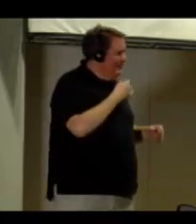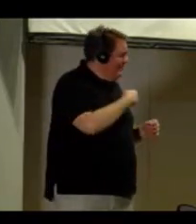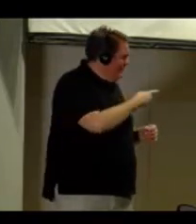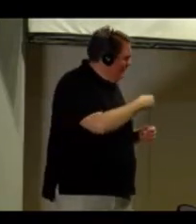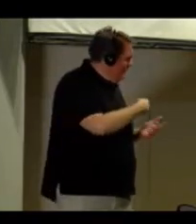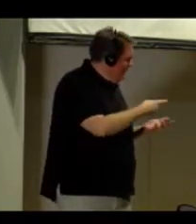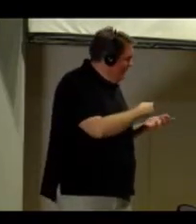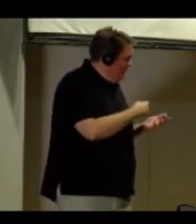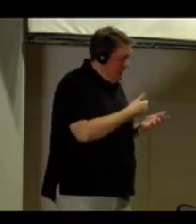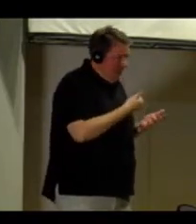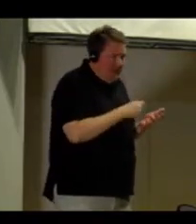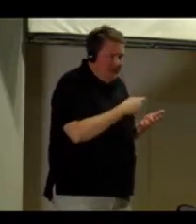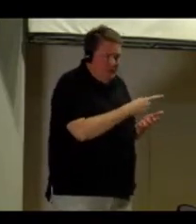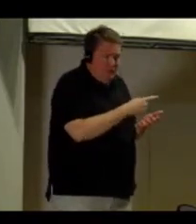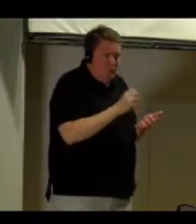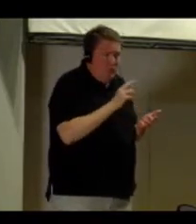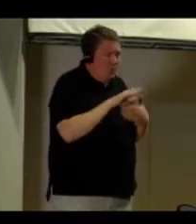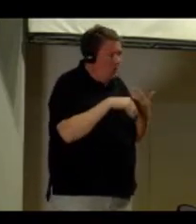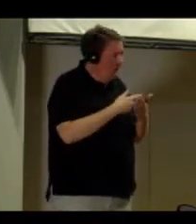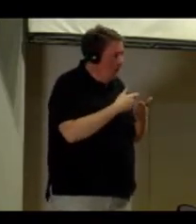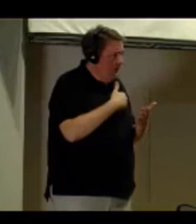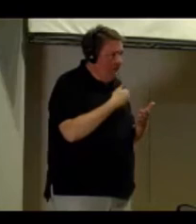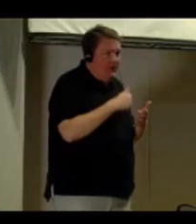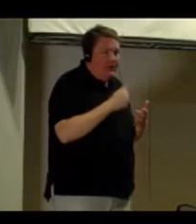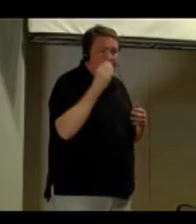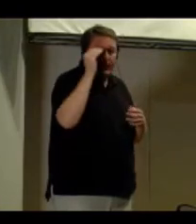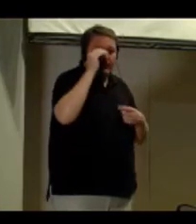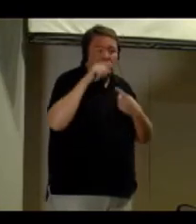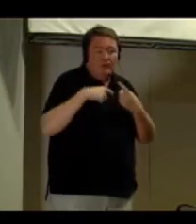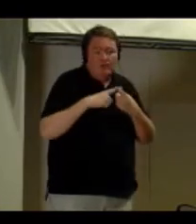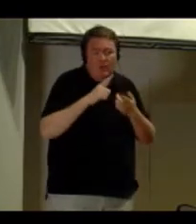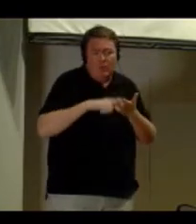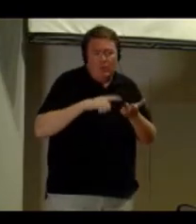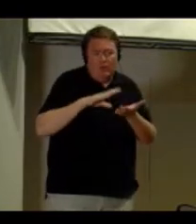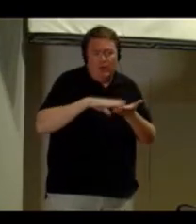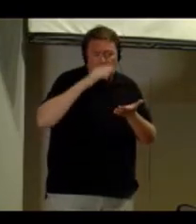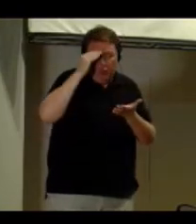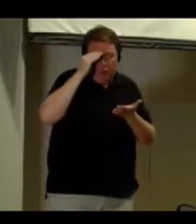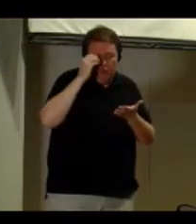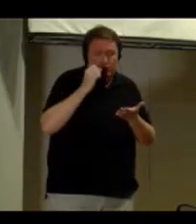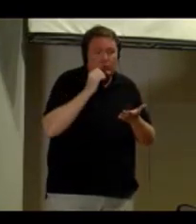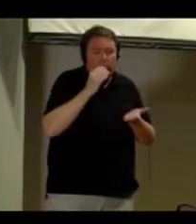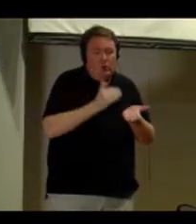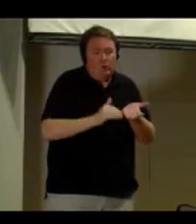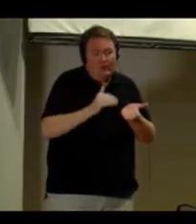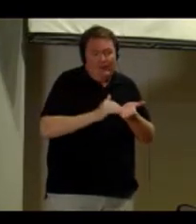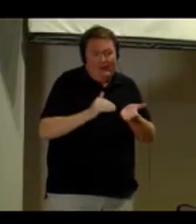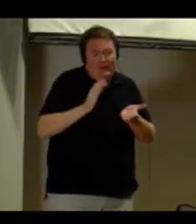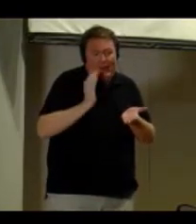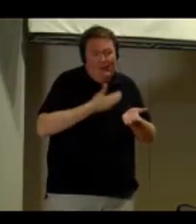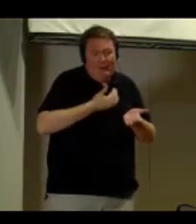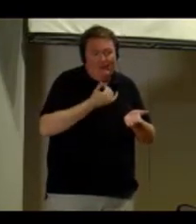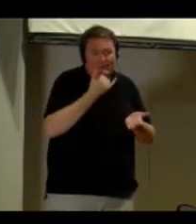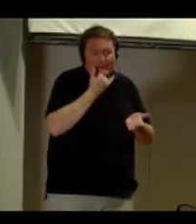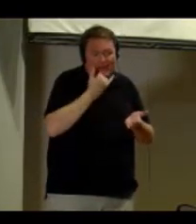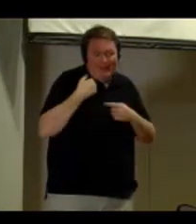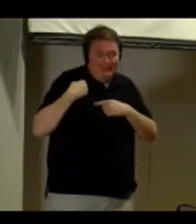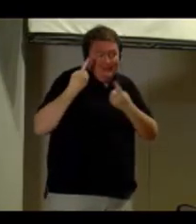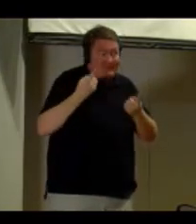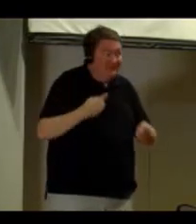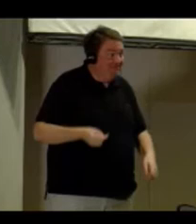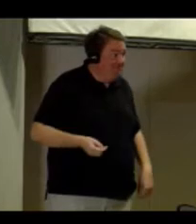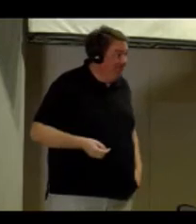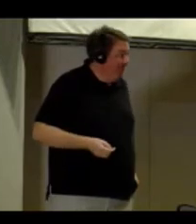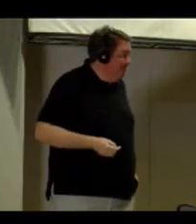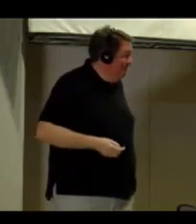of you or all of you, have thoughts about what we can learn there to not repeat past mistakes in the goals that we have for digitizing natural